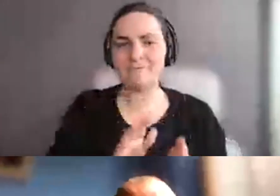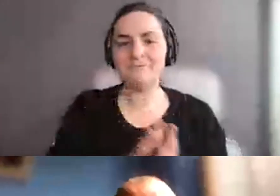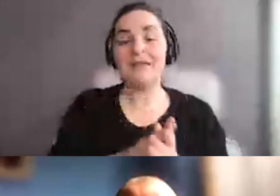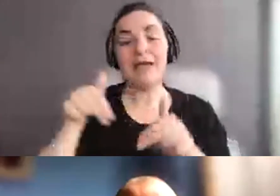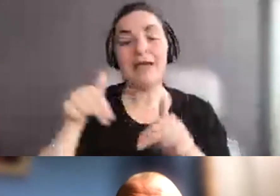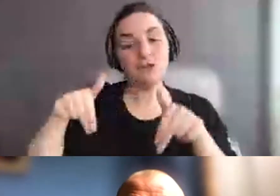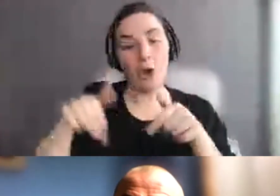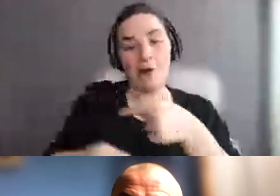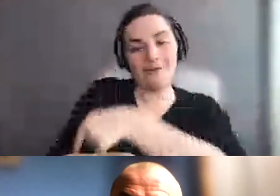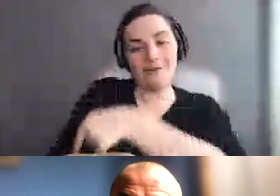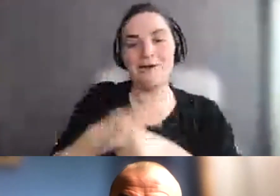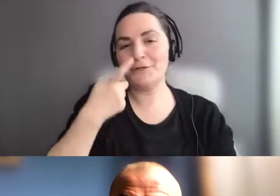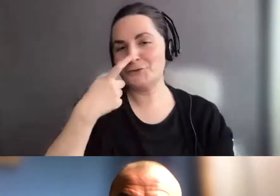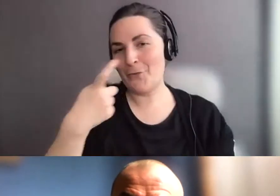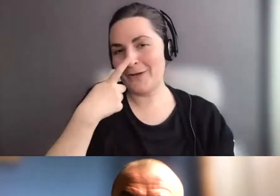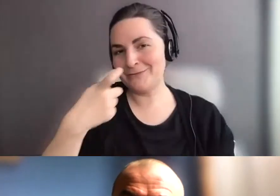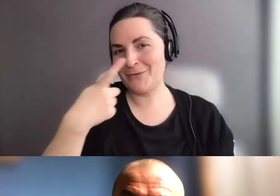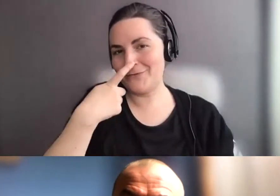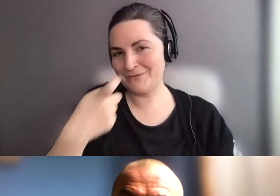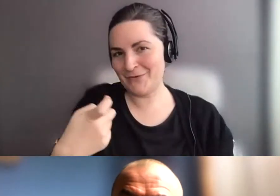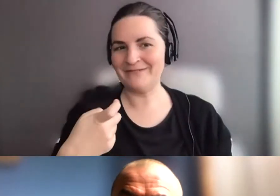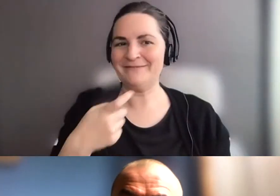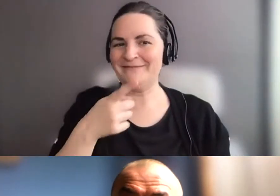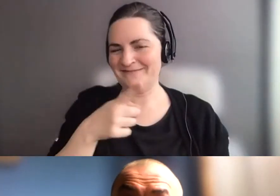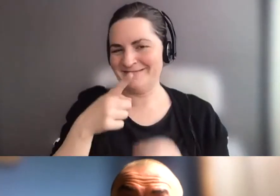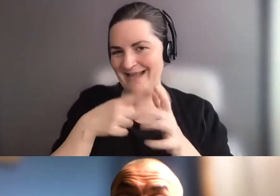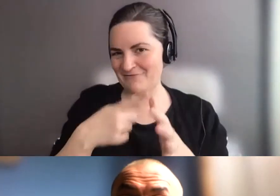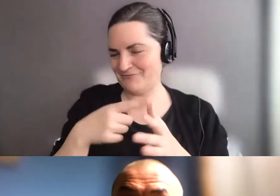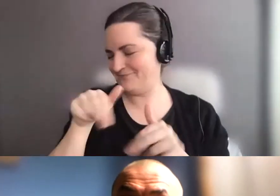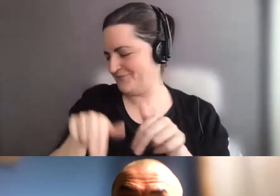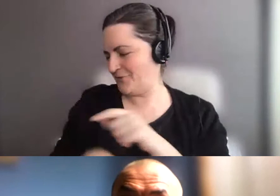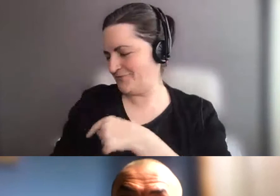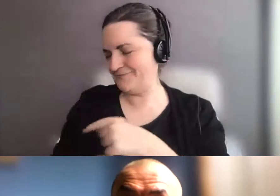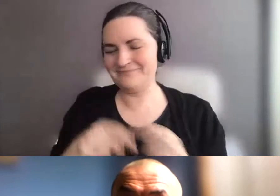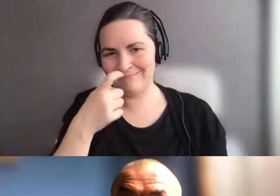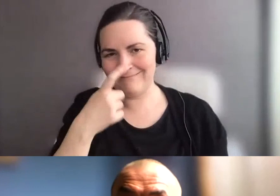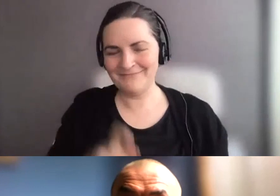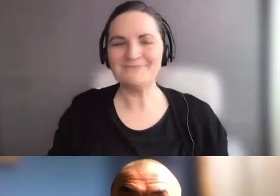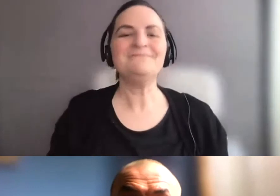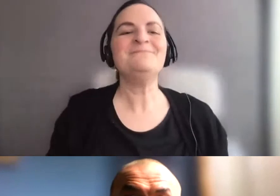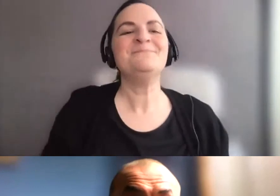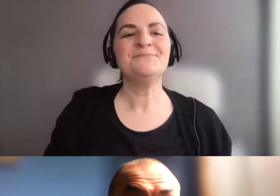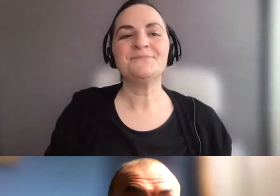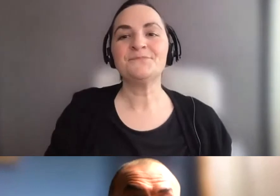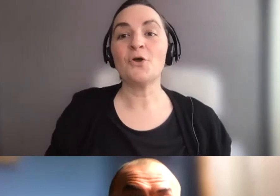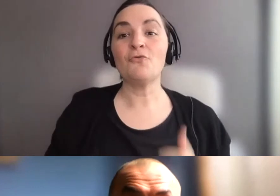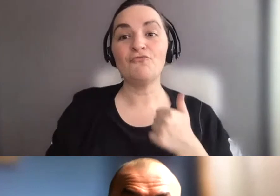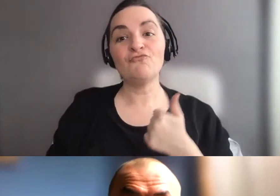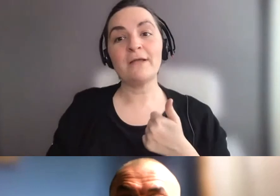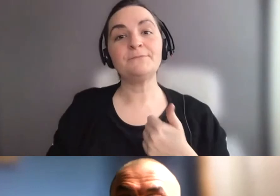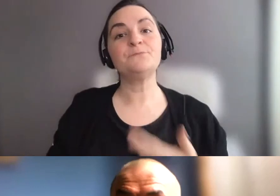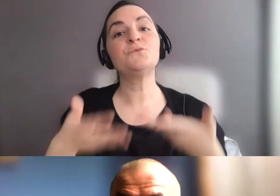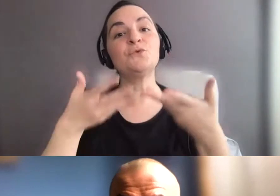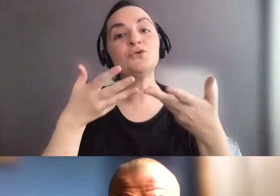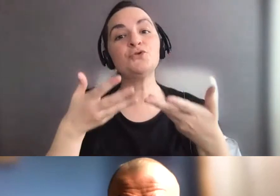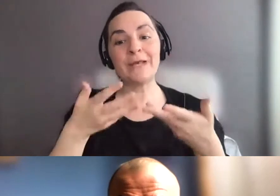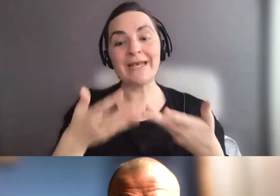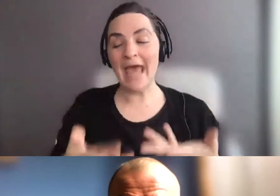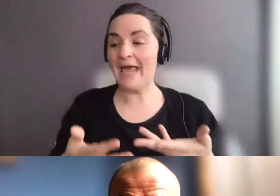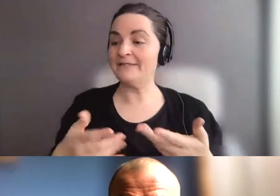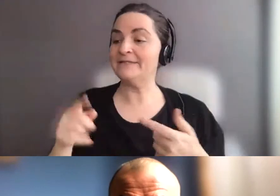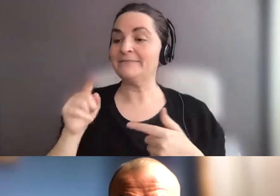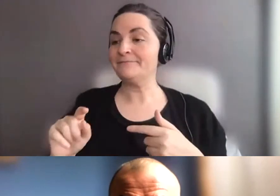Okay. Today's session is an introduction to assessment for